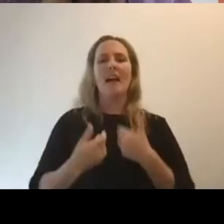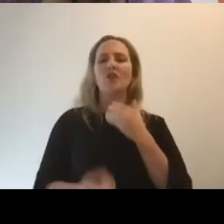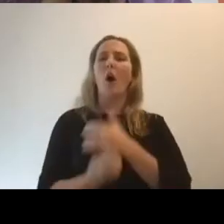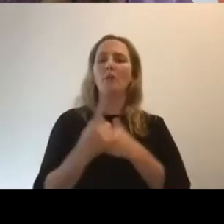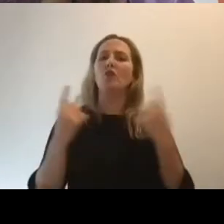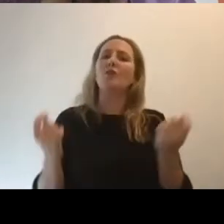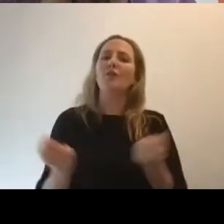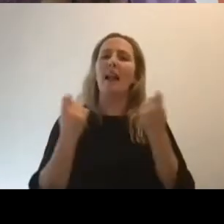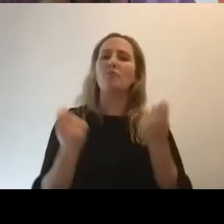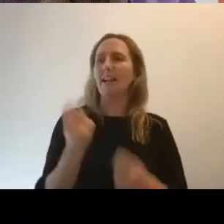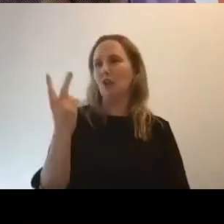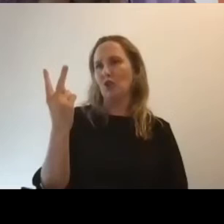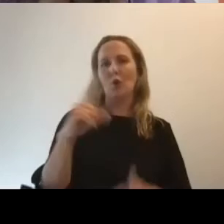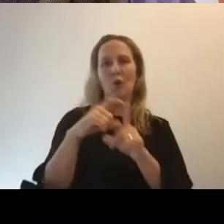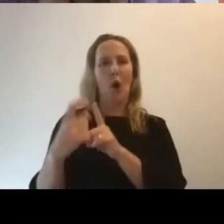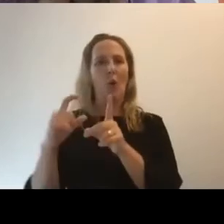two cultures,